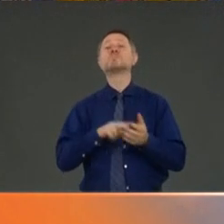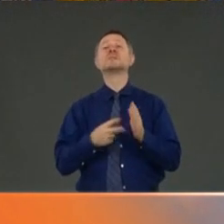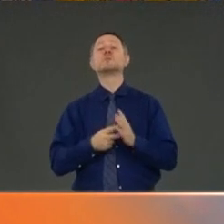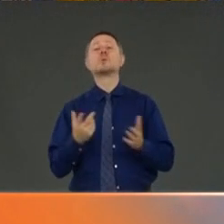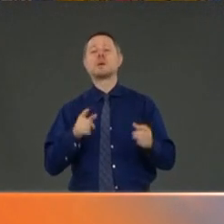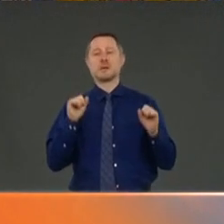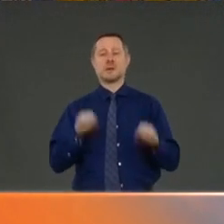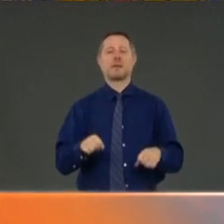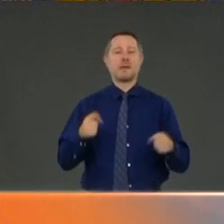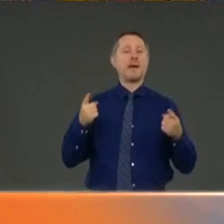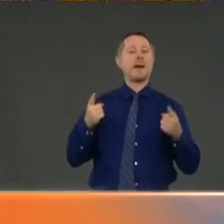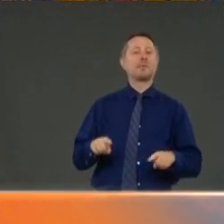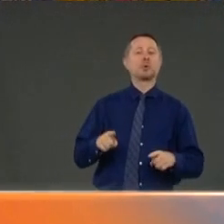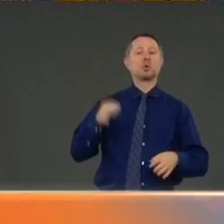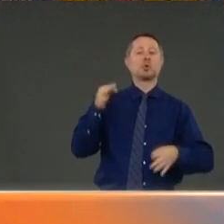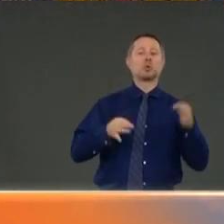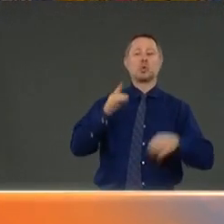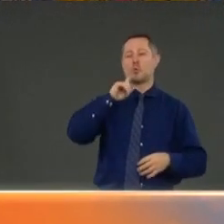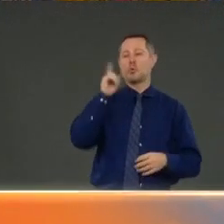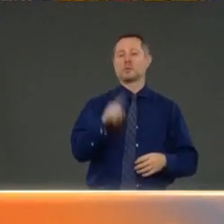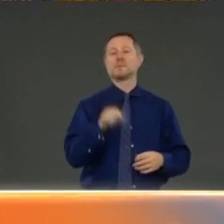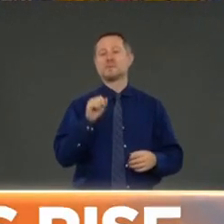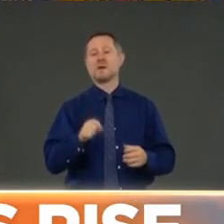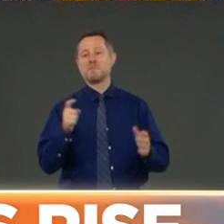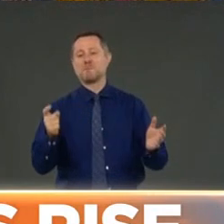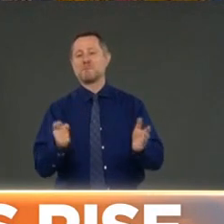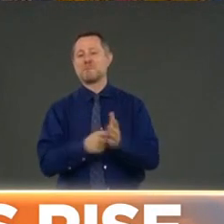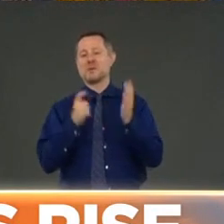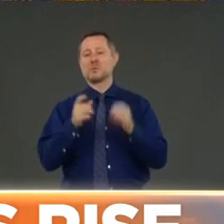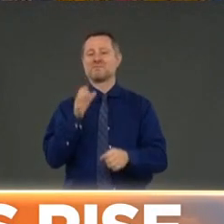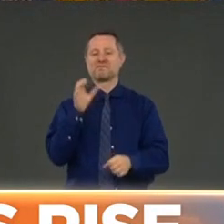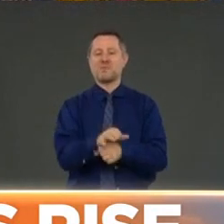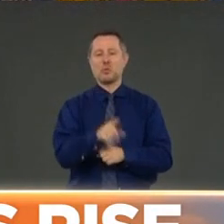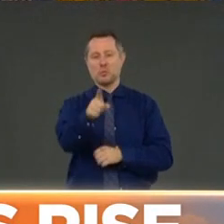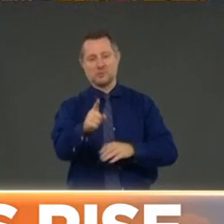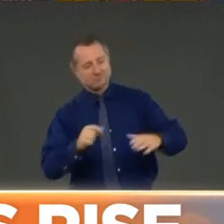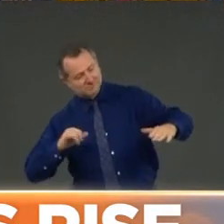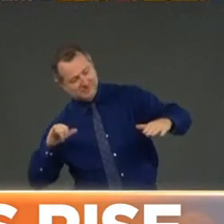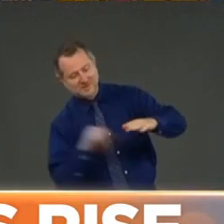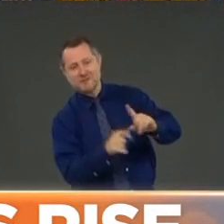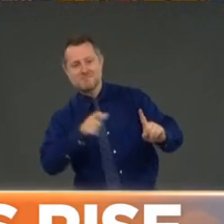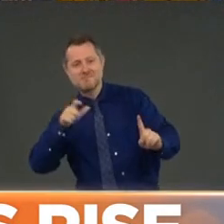to a judicial order and mandatory quarantine. You could have to pay the